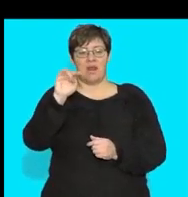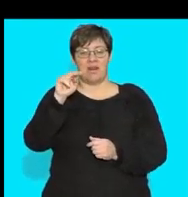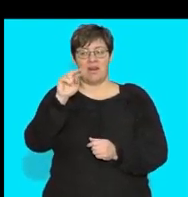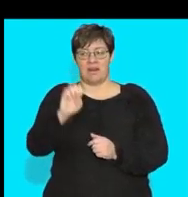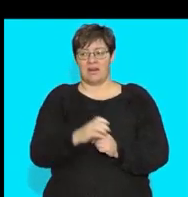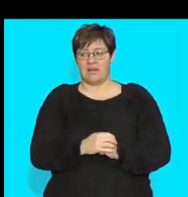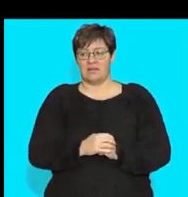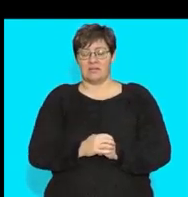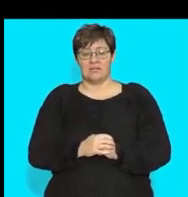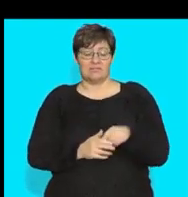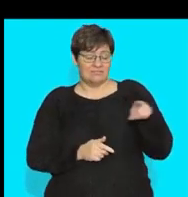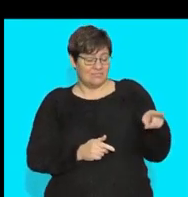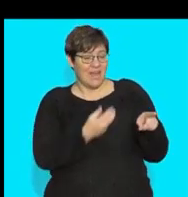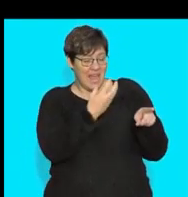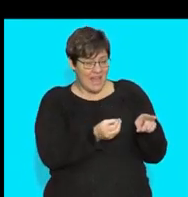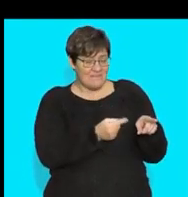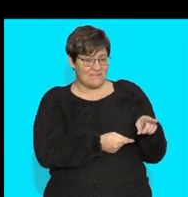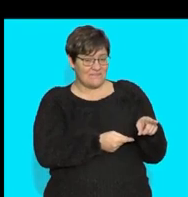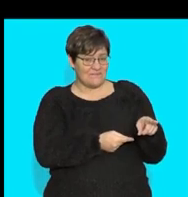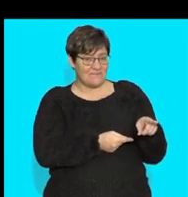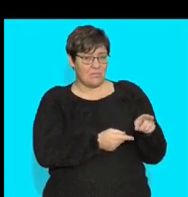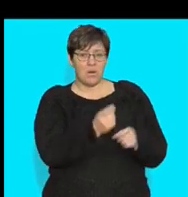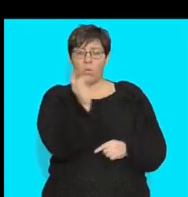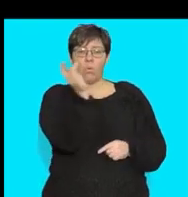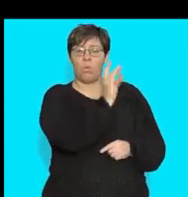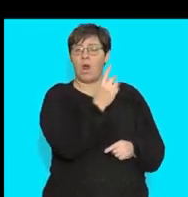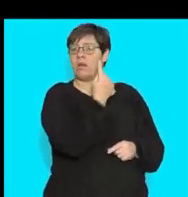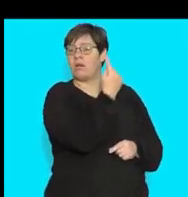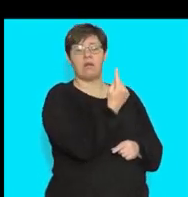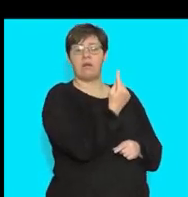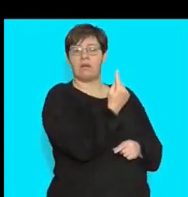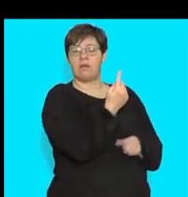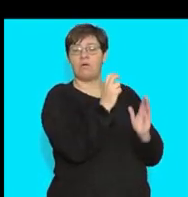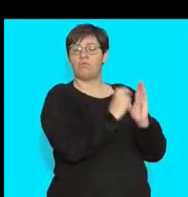over here, it has an organelle, but it's the one